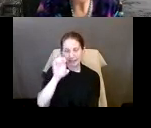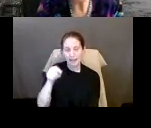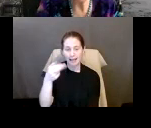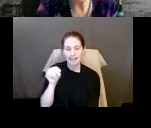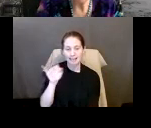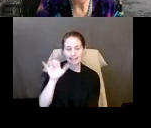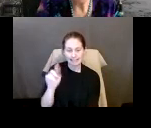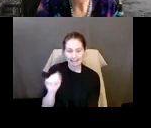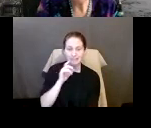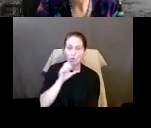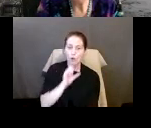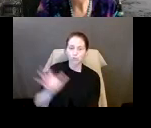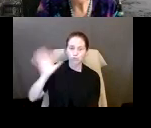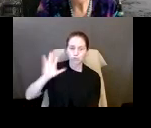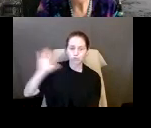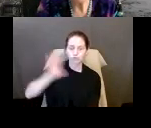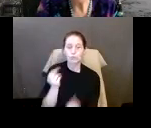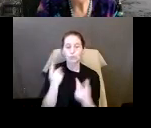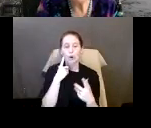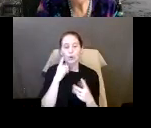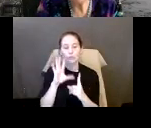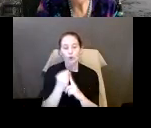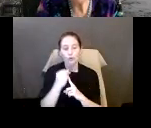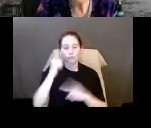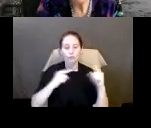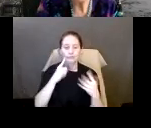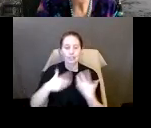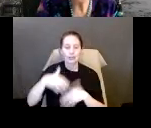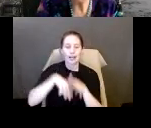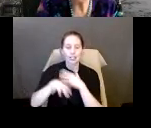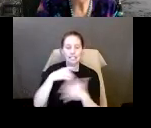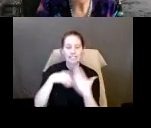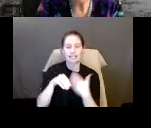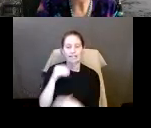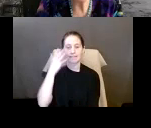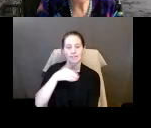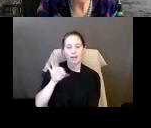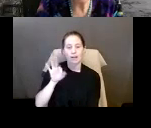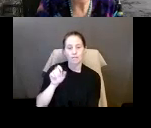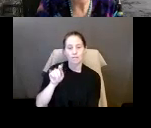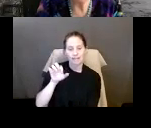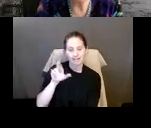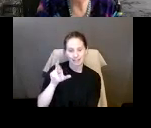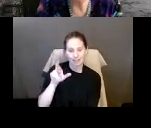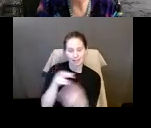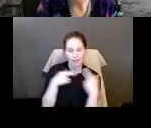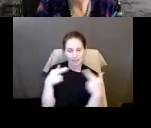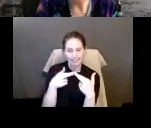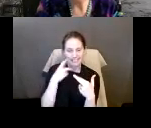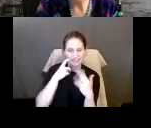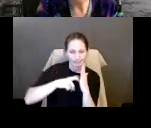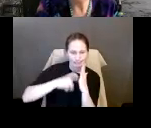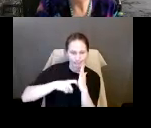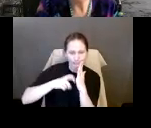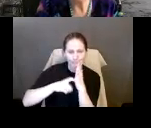in antiquity, multicultural interactions in frontier regions, and large-scale mining expeditions in antiquity.